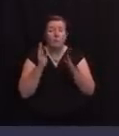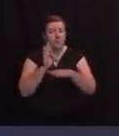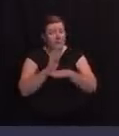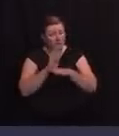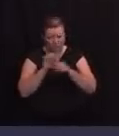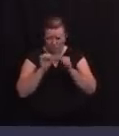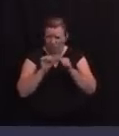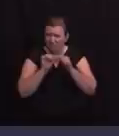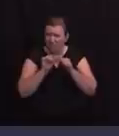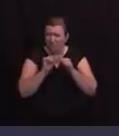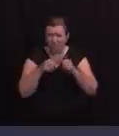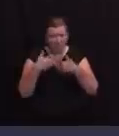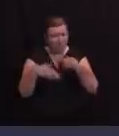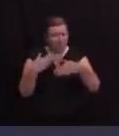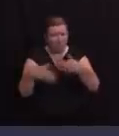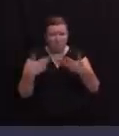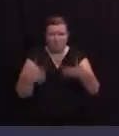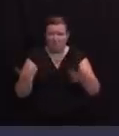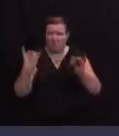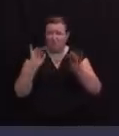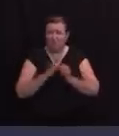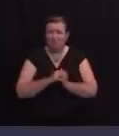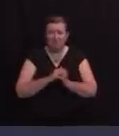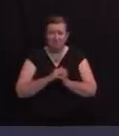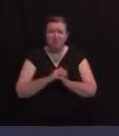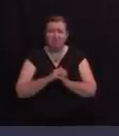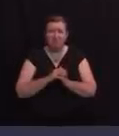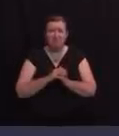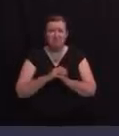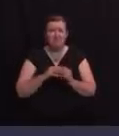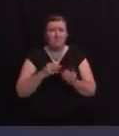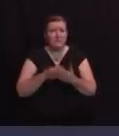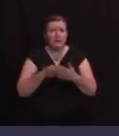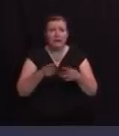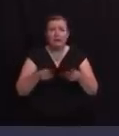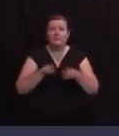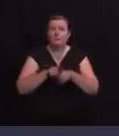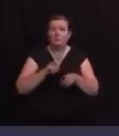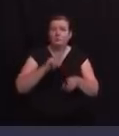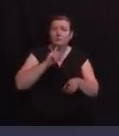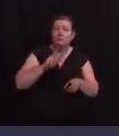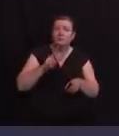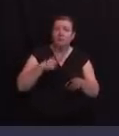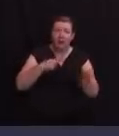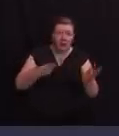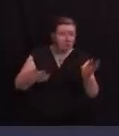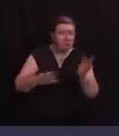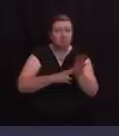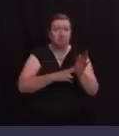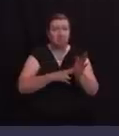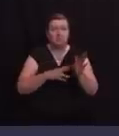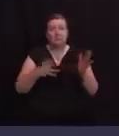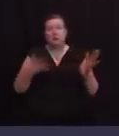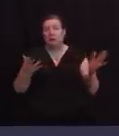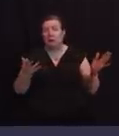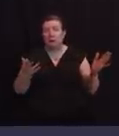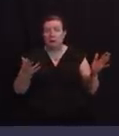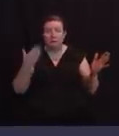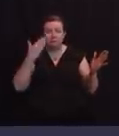promise folks that. Will I sign budget as is, et cetera? I'm not going to make news today, but obviously we're not going to let any grass